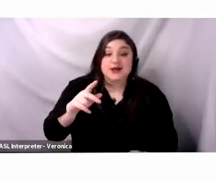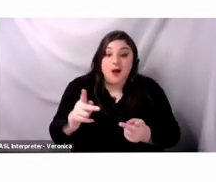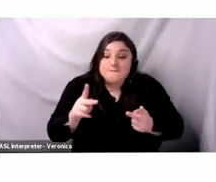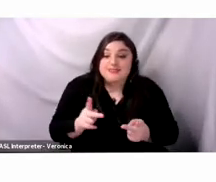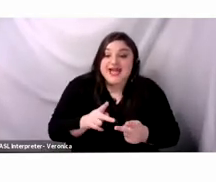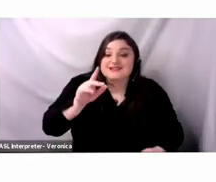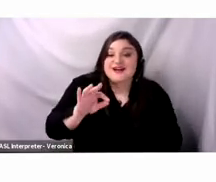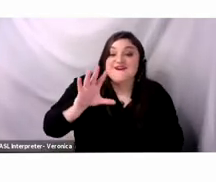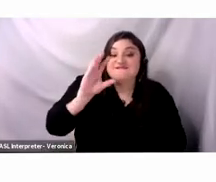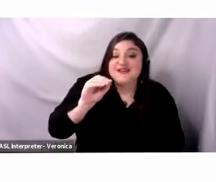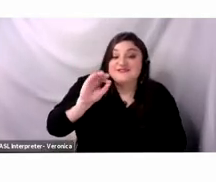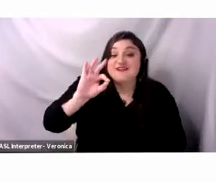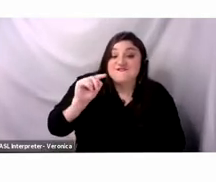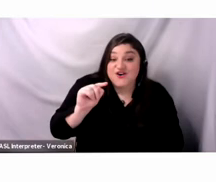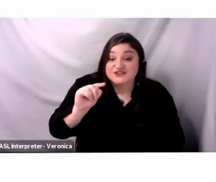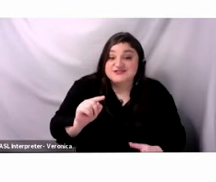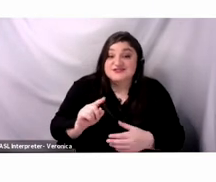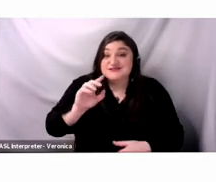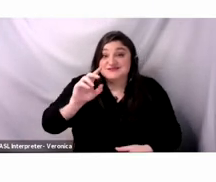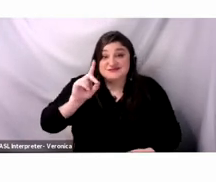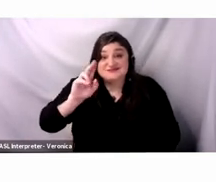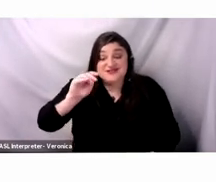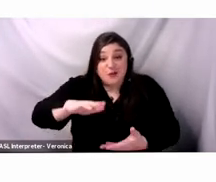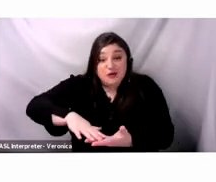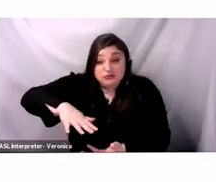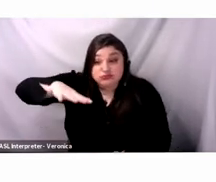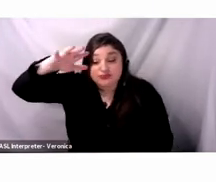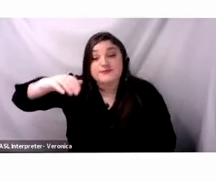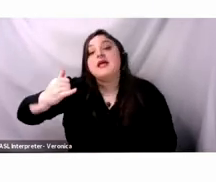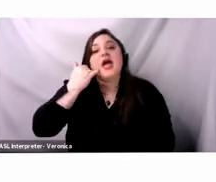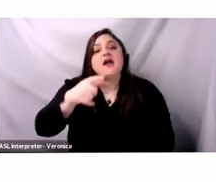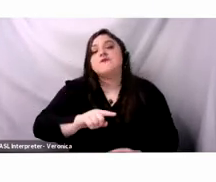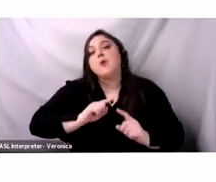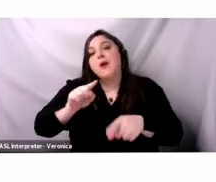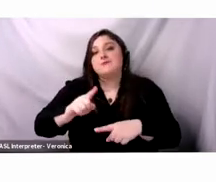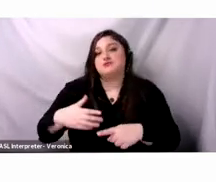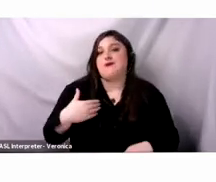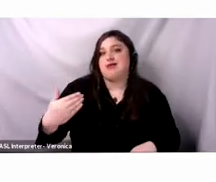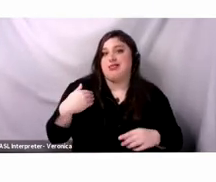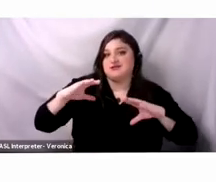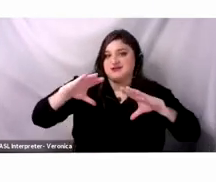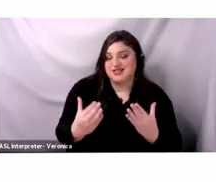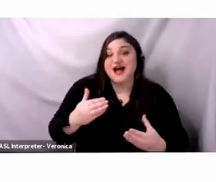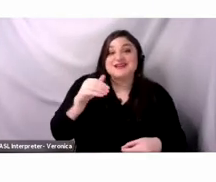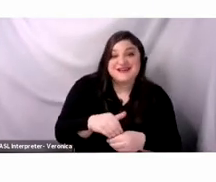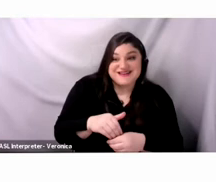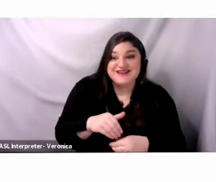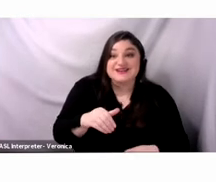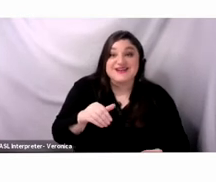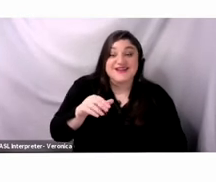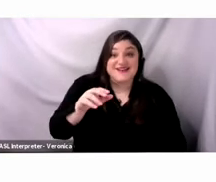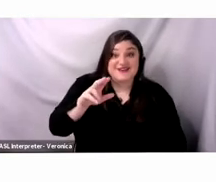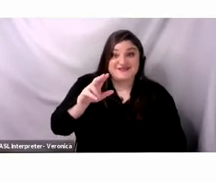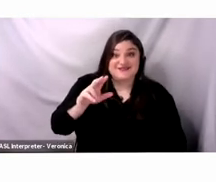60% clothing waste. If you attended my class or my last class with Slow Factory, you know that this dump was once 30 feet, but it has